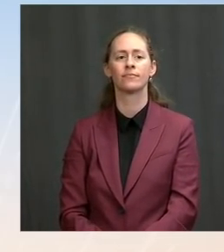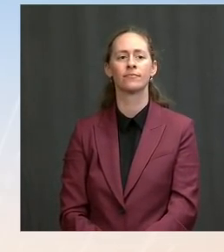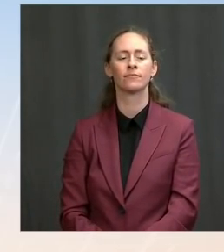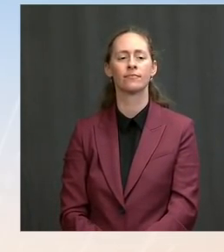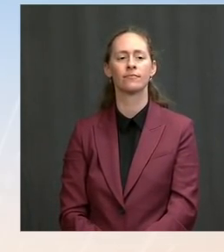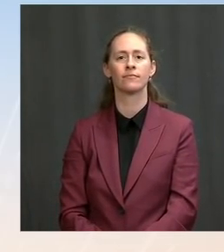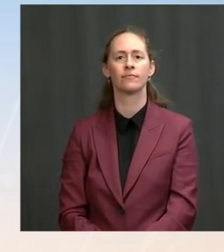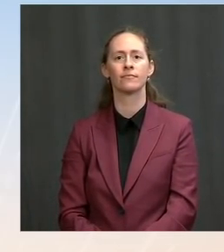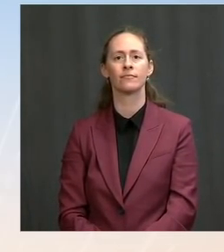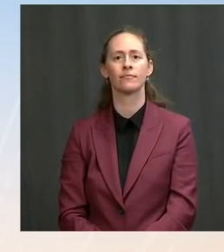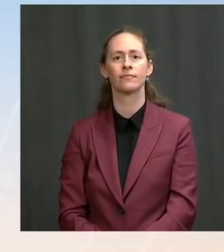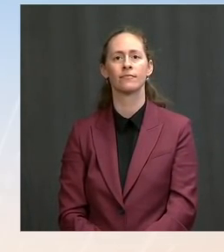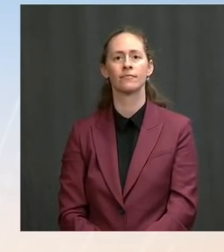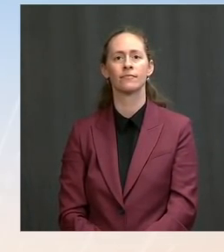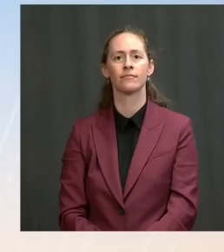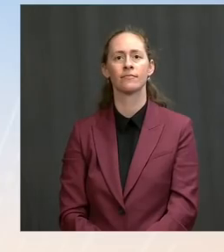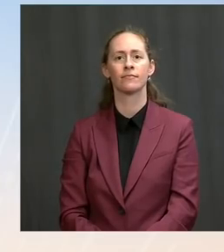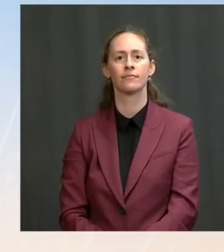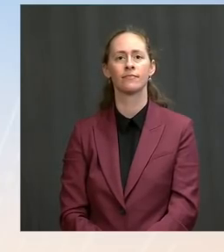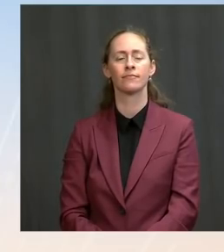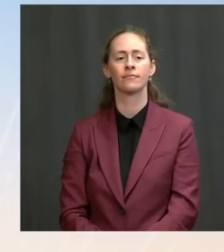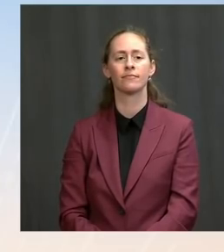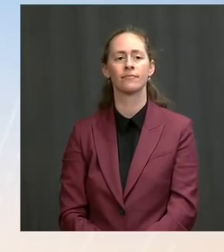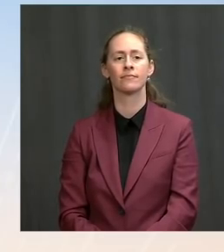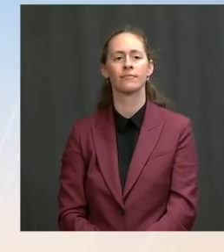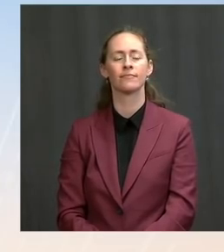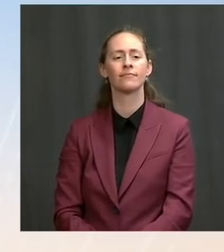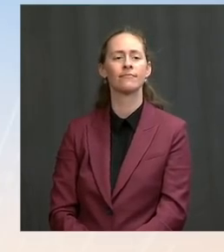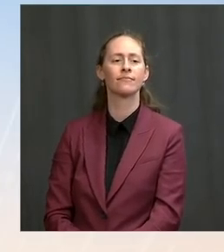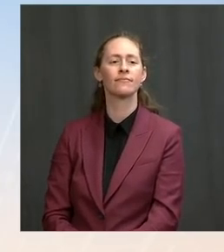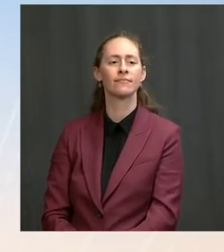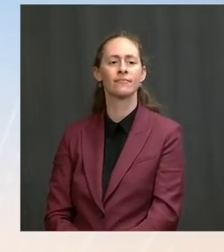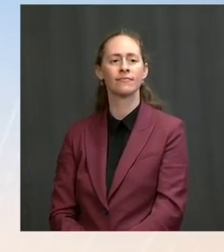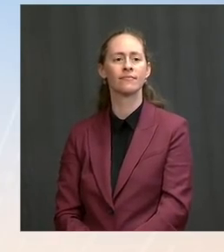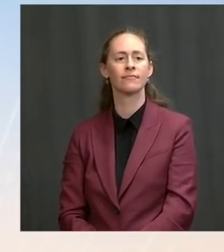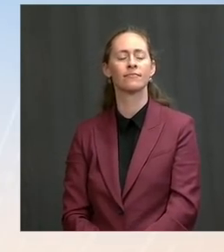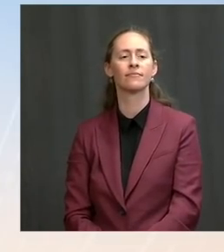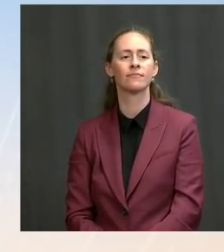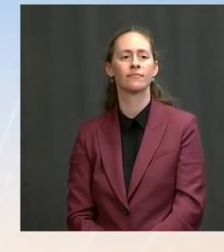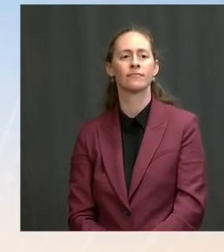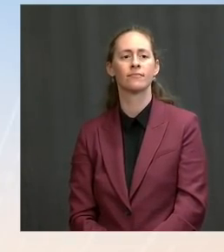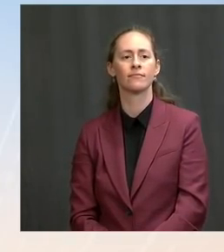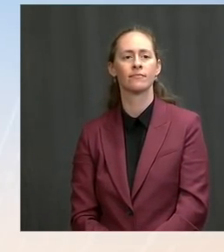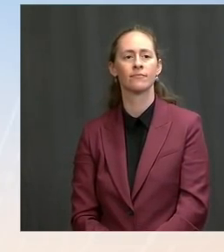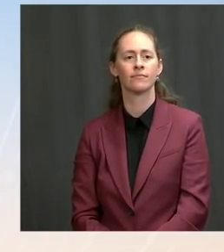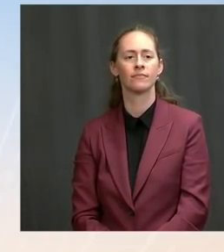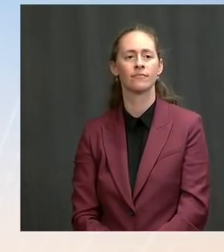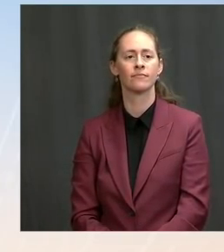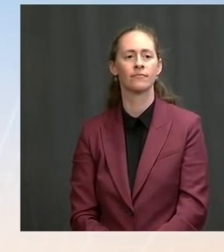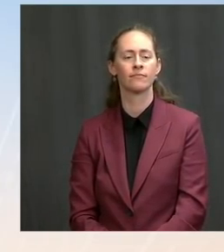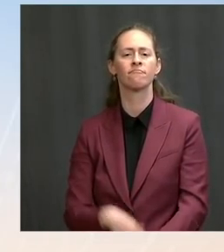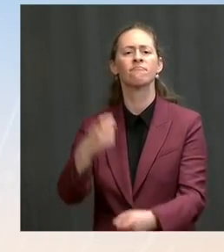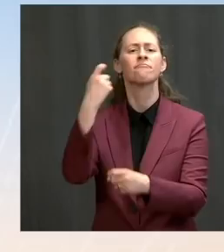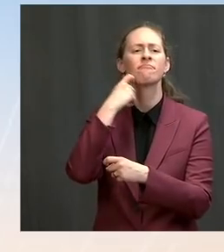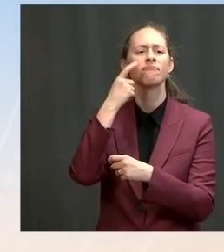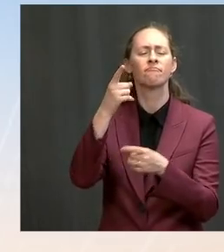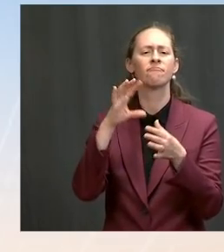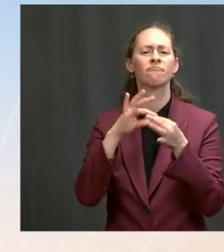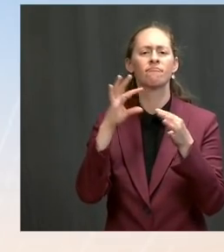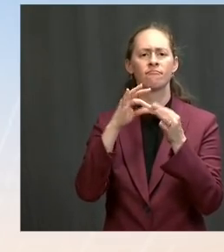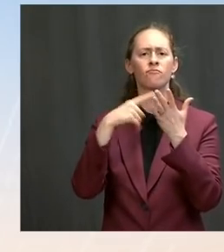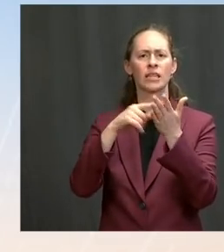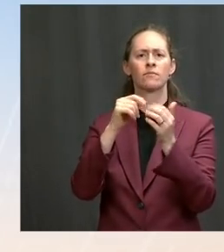that you mentioned before. Earlier you said that we're 2 weeks out from the Putin summit, and you'll remember... Can I do my